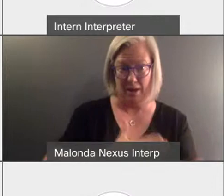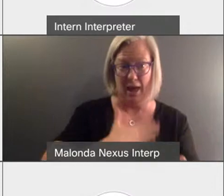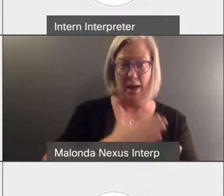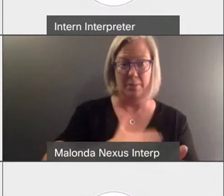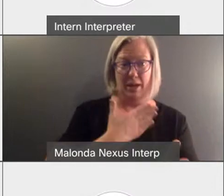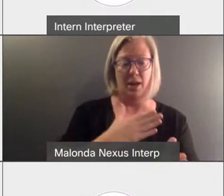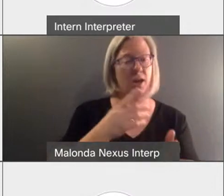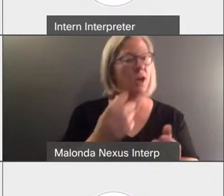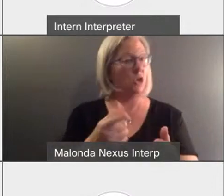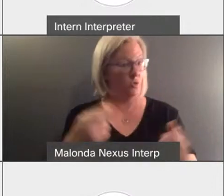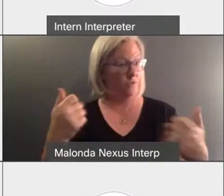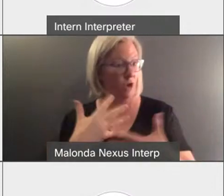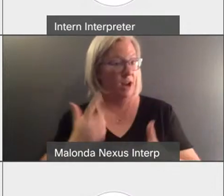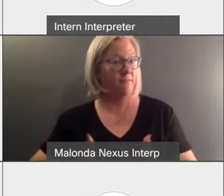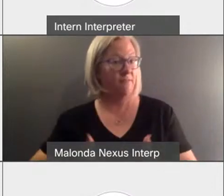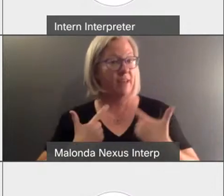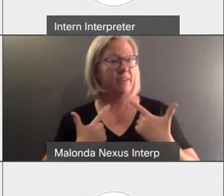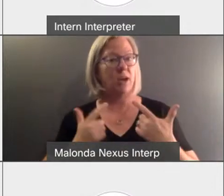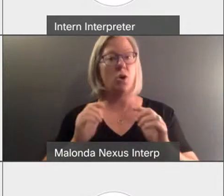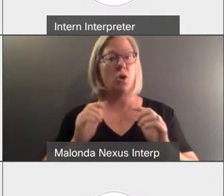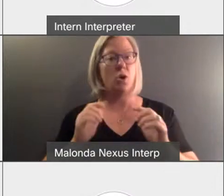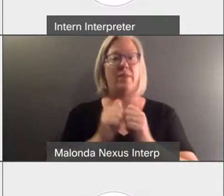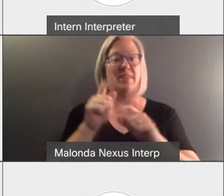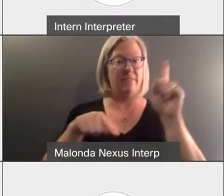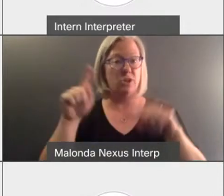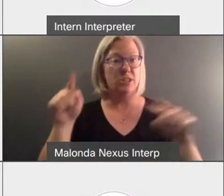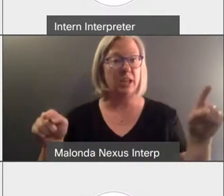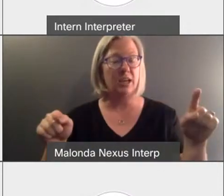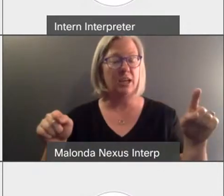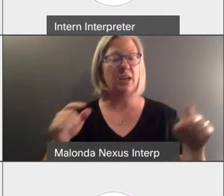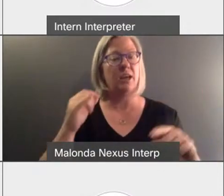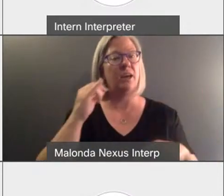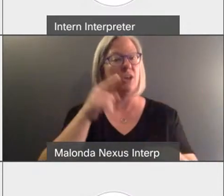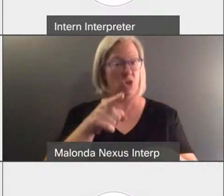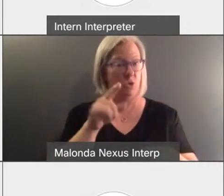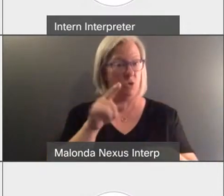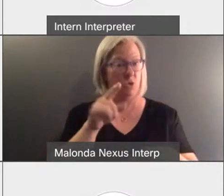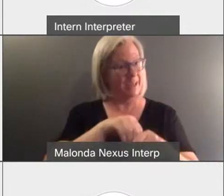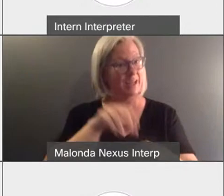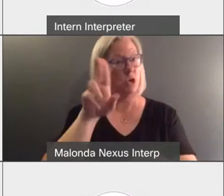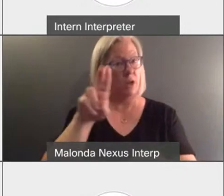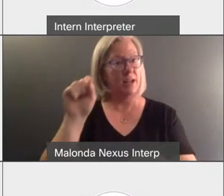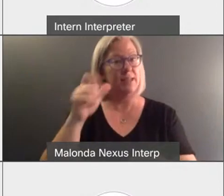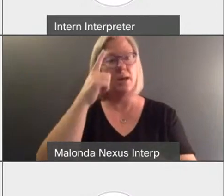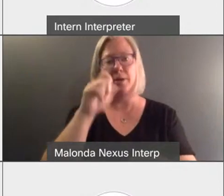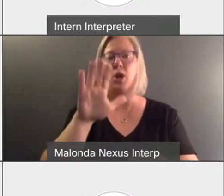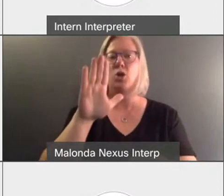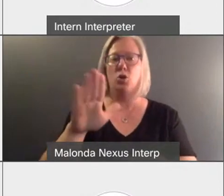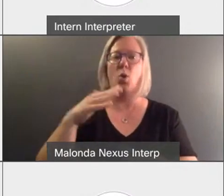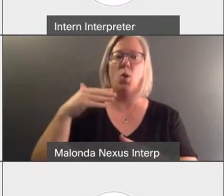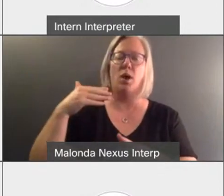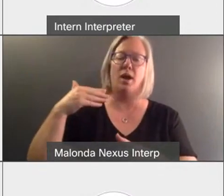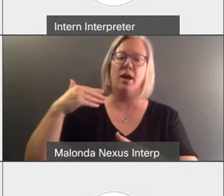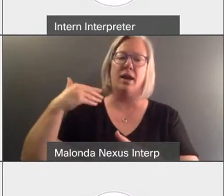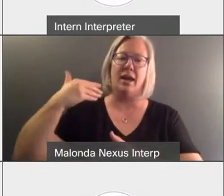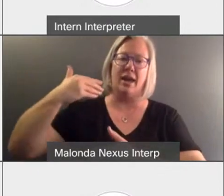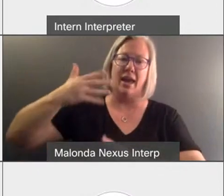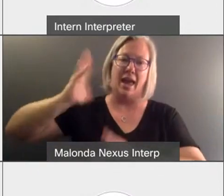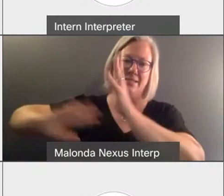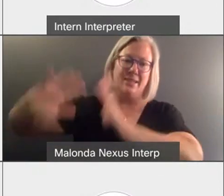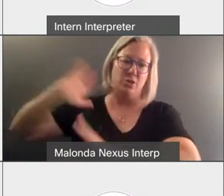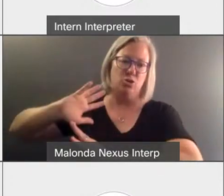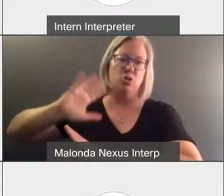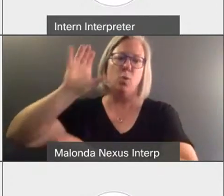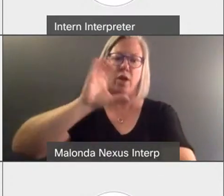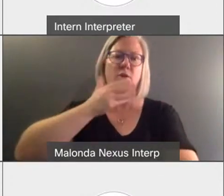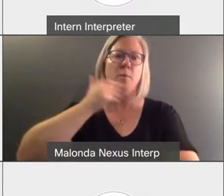country? Unless you are a Native American, you too are in the United States because your ancestors were seeking a better life.